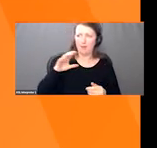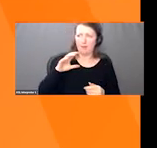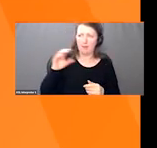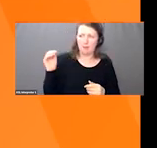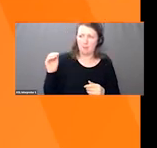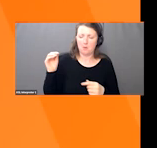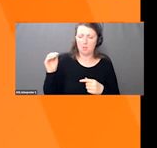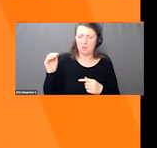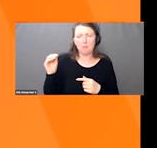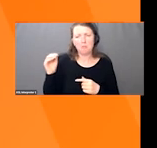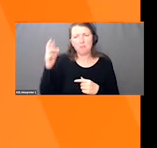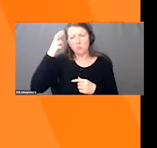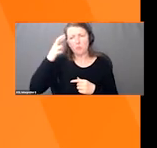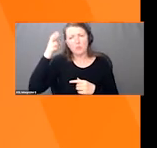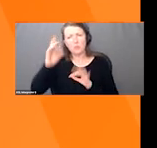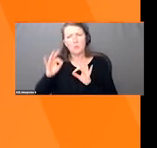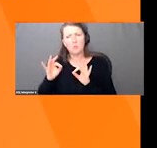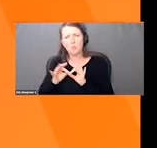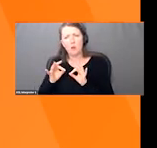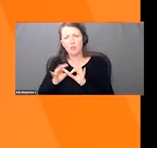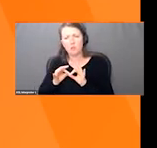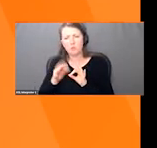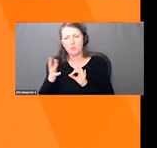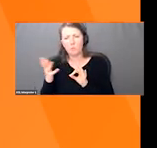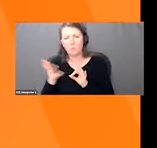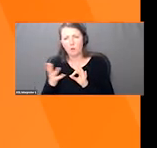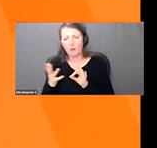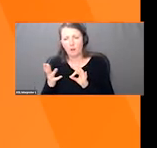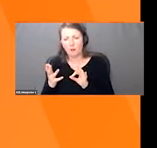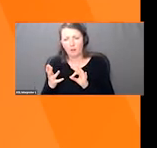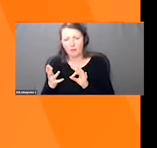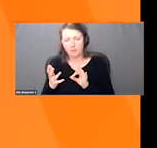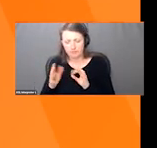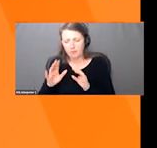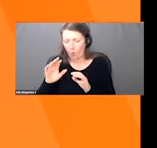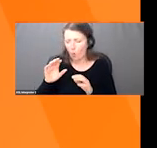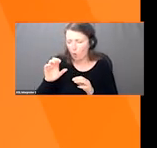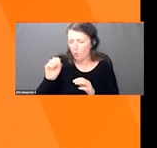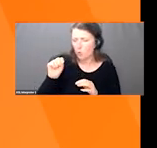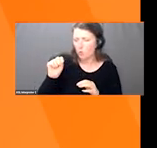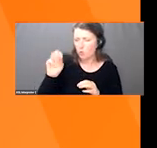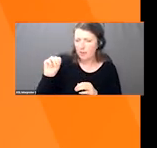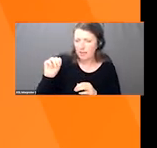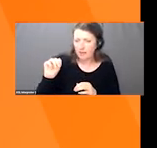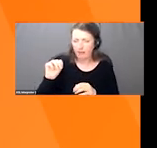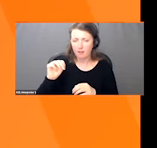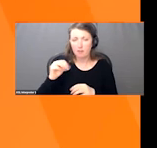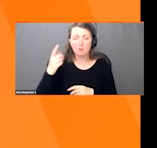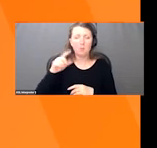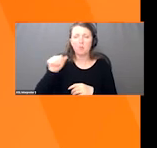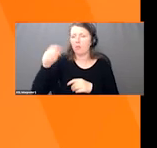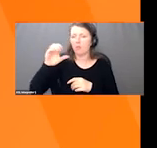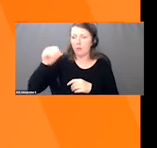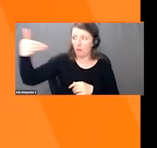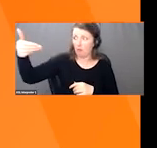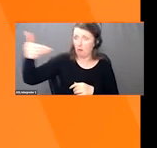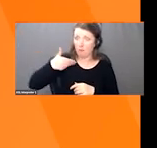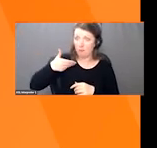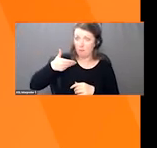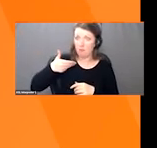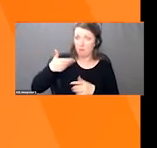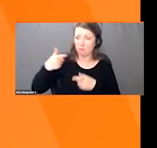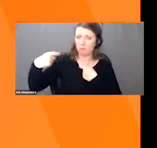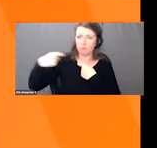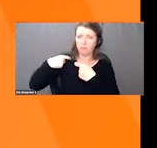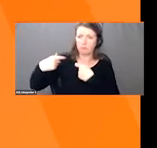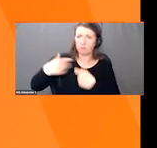managing social media gets broken down into a few buckets. And it depends on volume and how much you want to